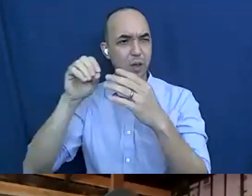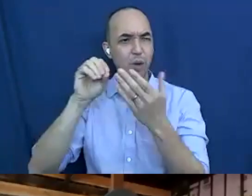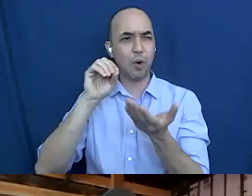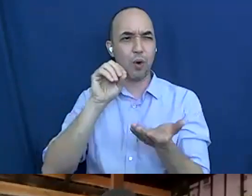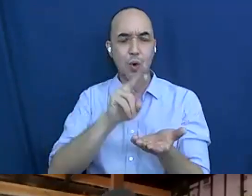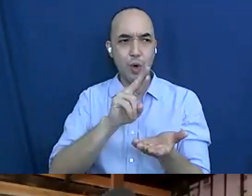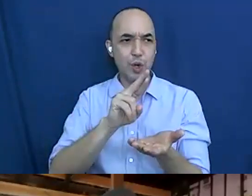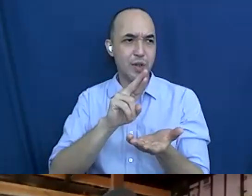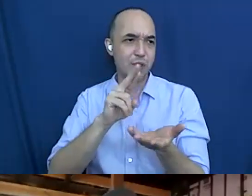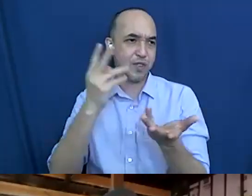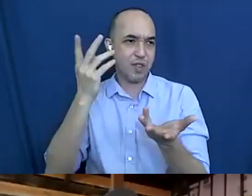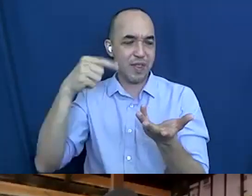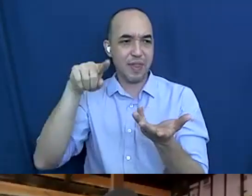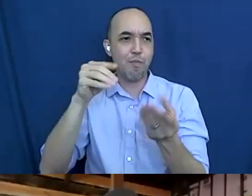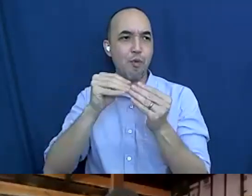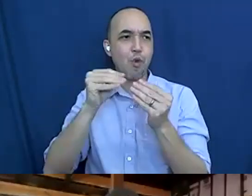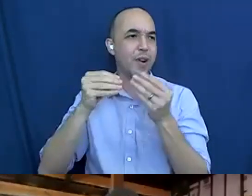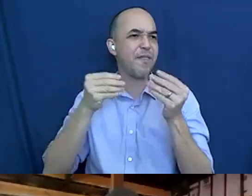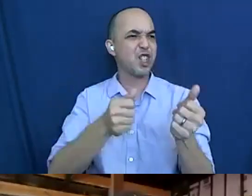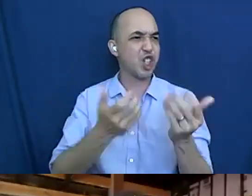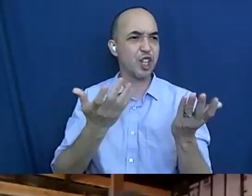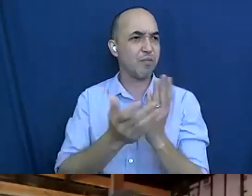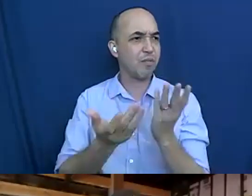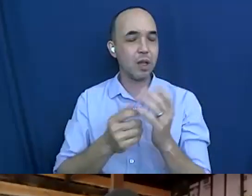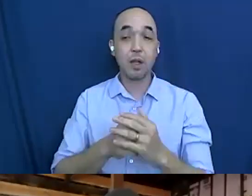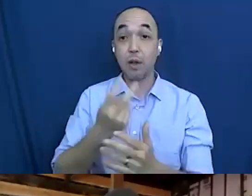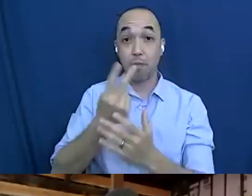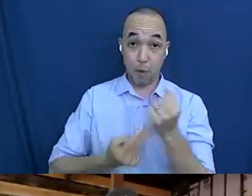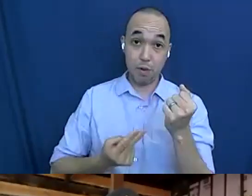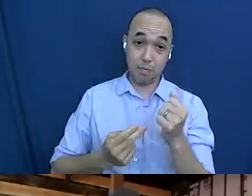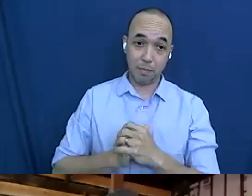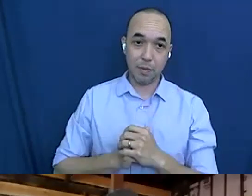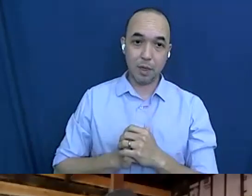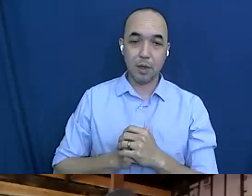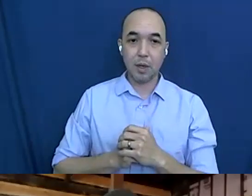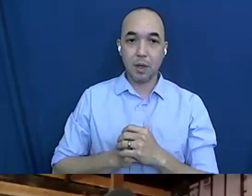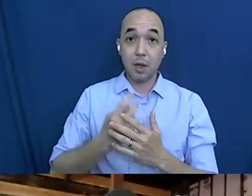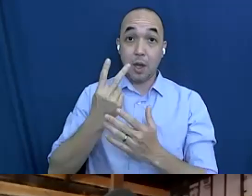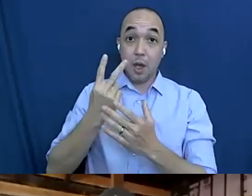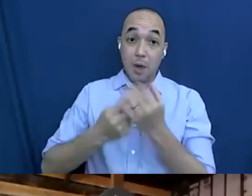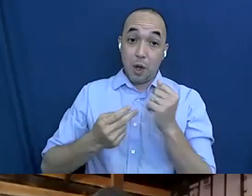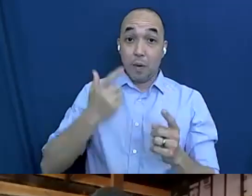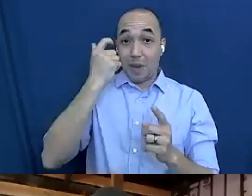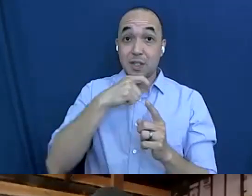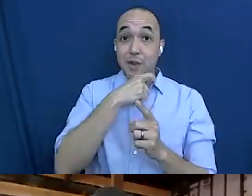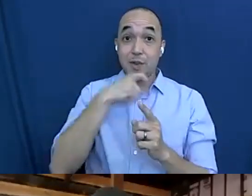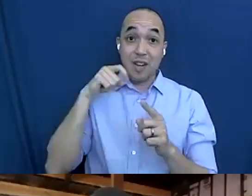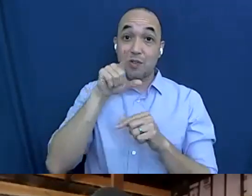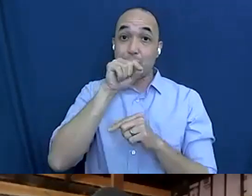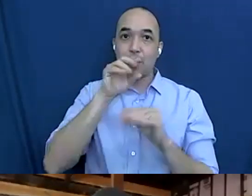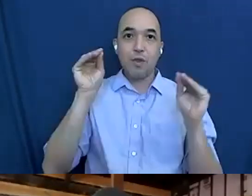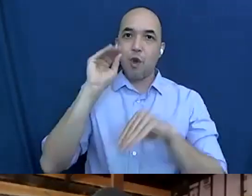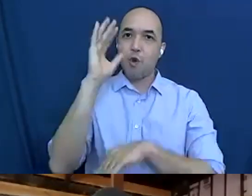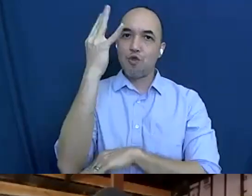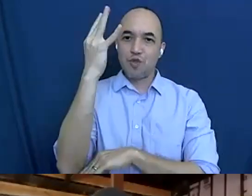a situation where they can hunt more efficiently? Both actually, by them being desert birds, there are really no trees, they're